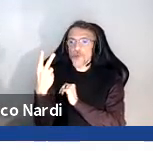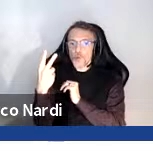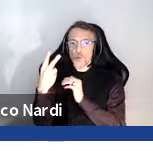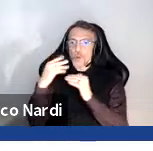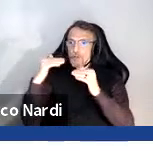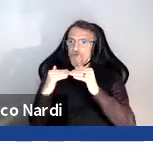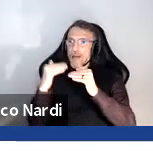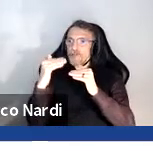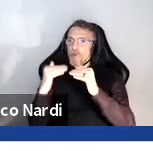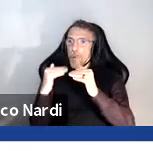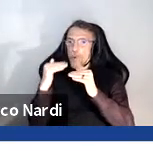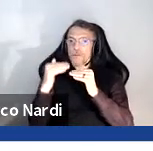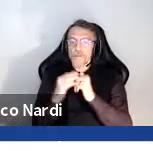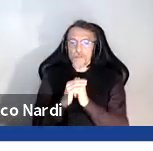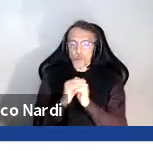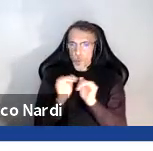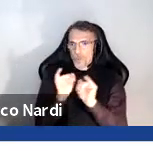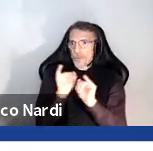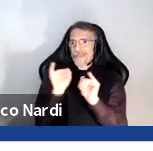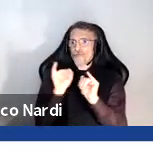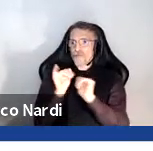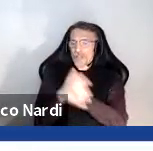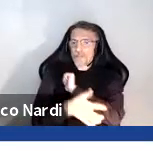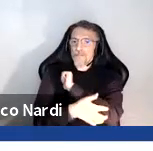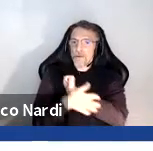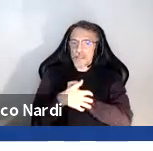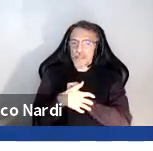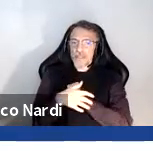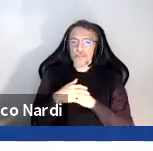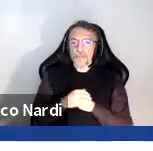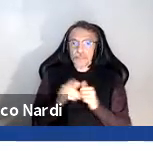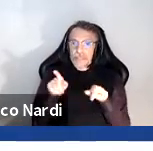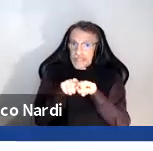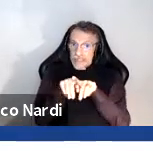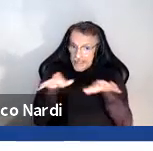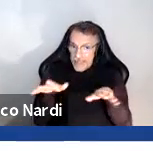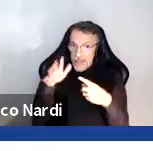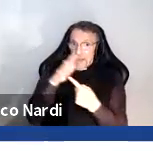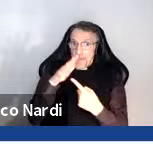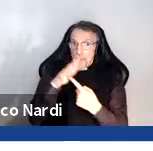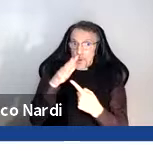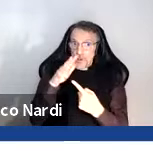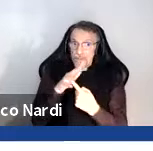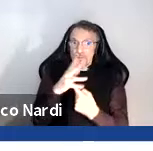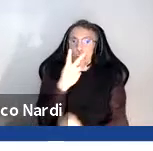regression in terms of extreme poverty. And of course, equally important, from